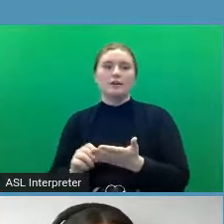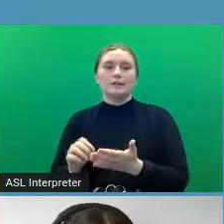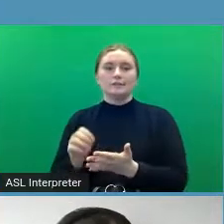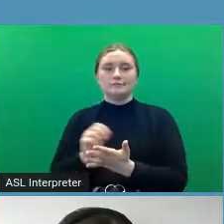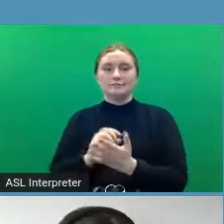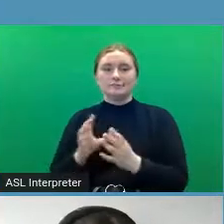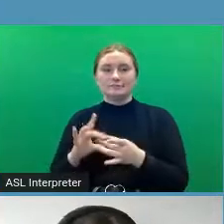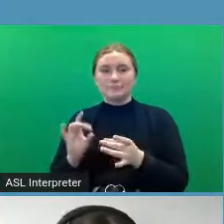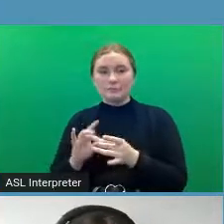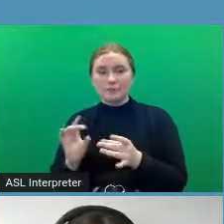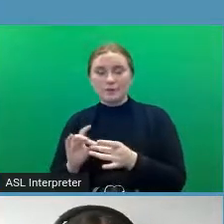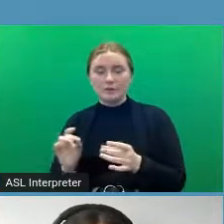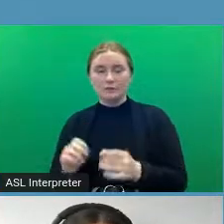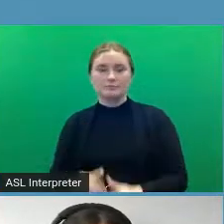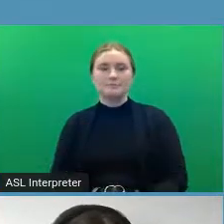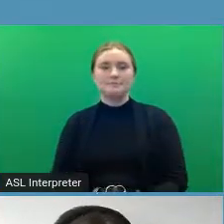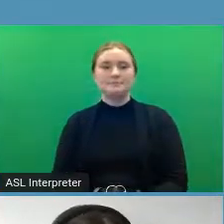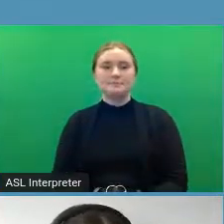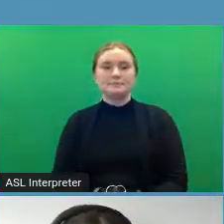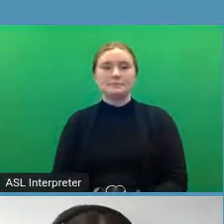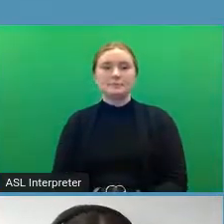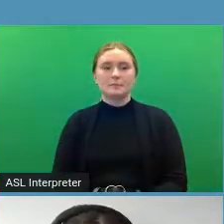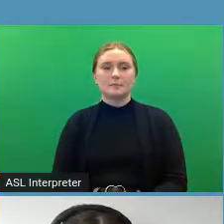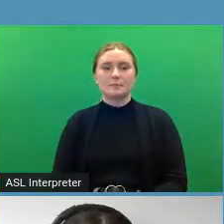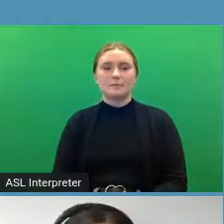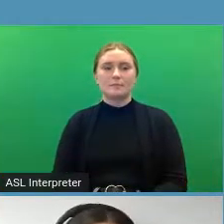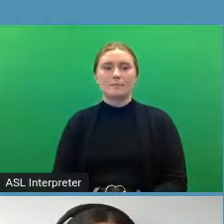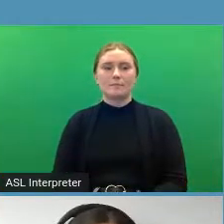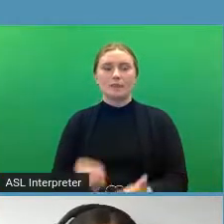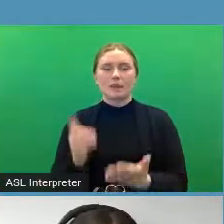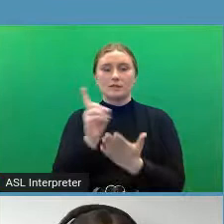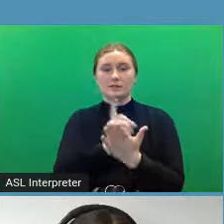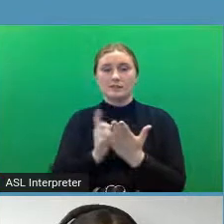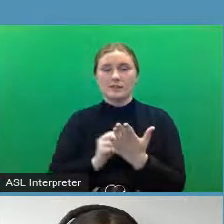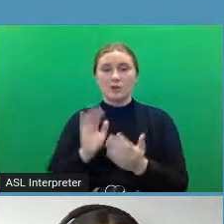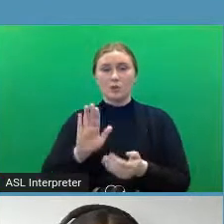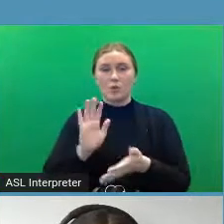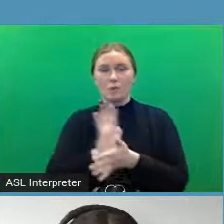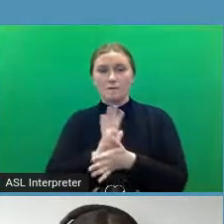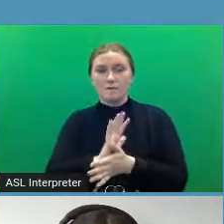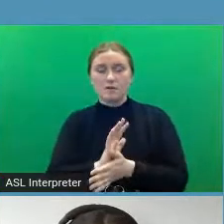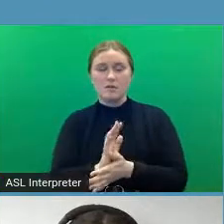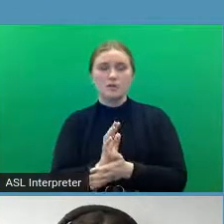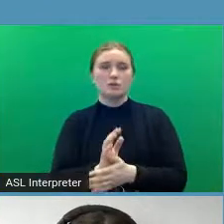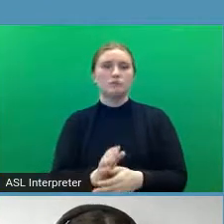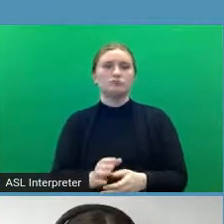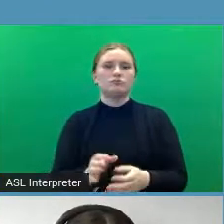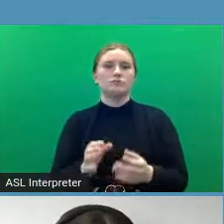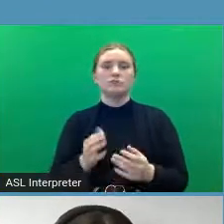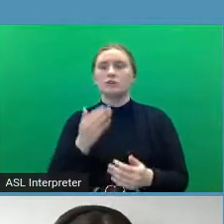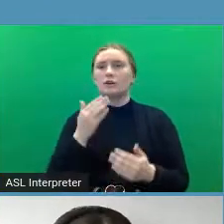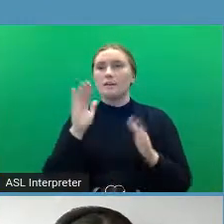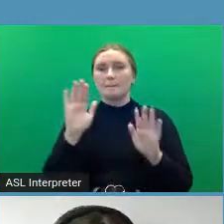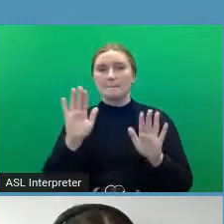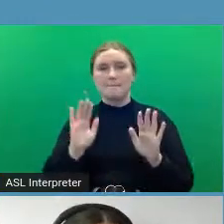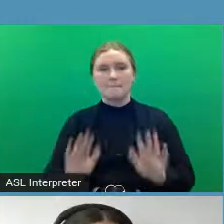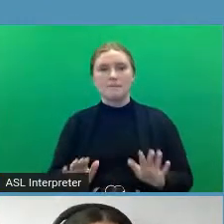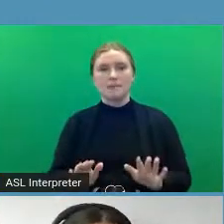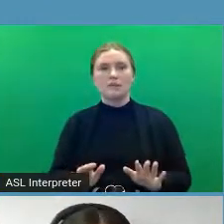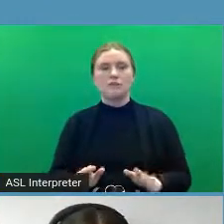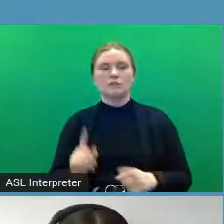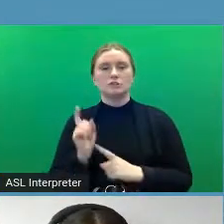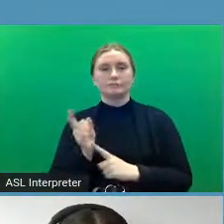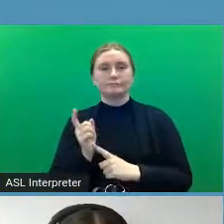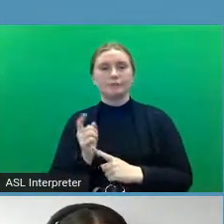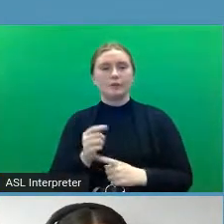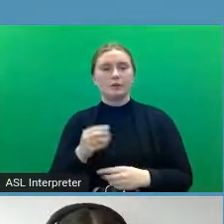that script writing process, that designing of what your video is going to be, is a great moment to say, okay, we're going to make